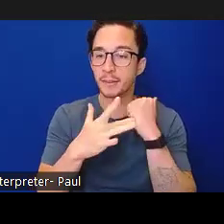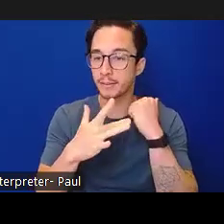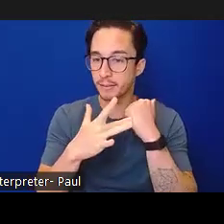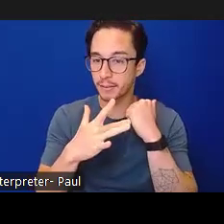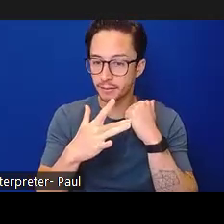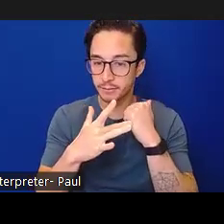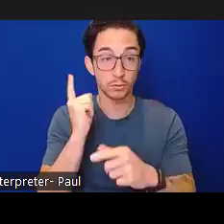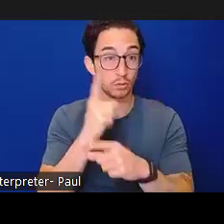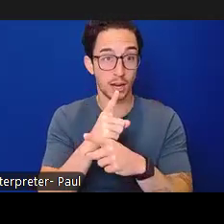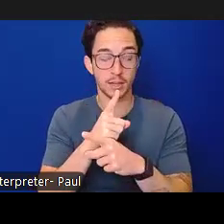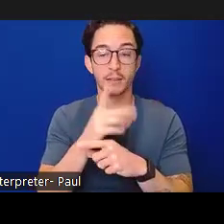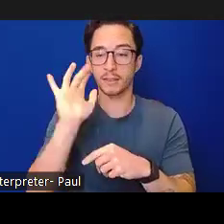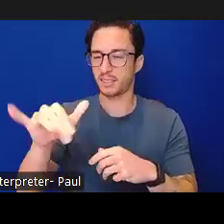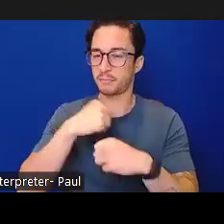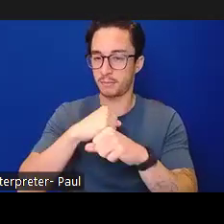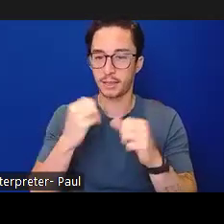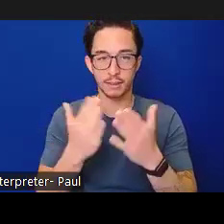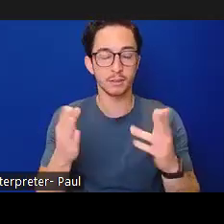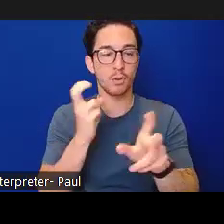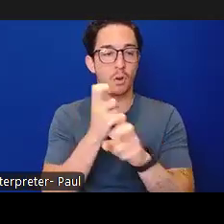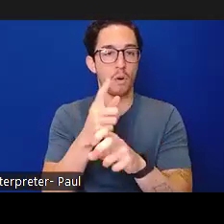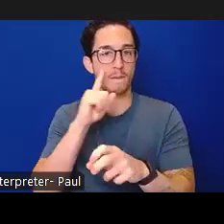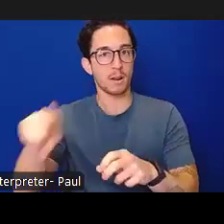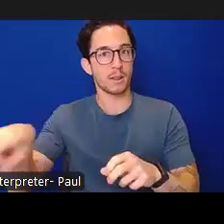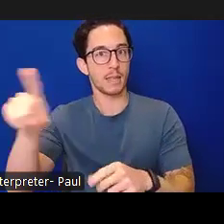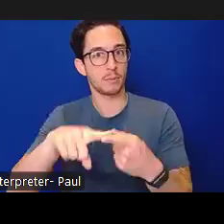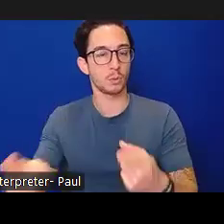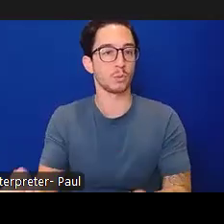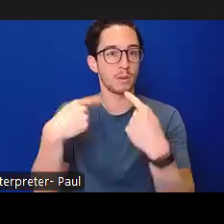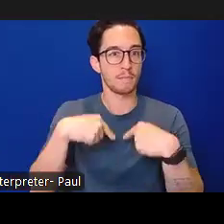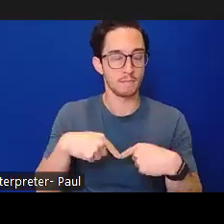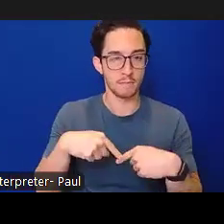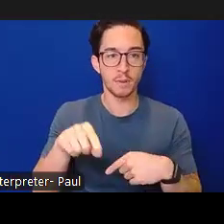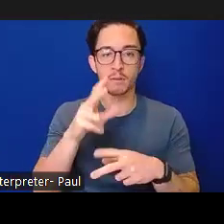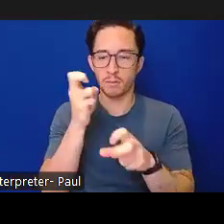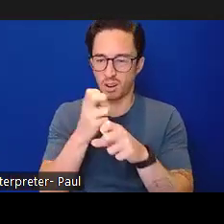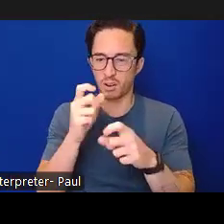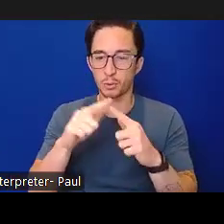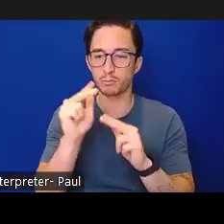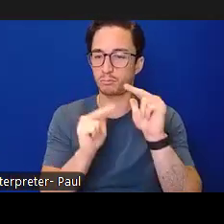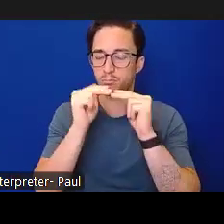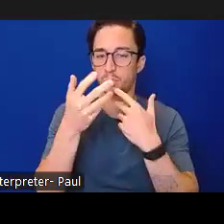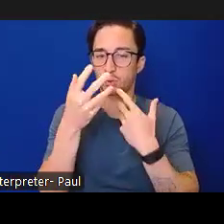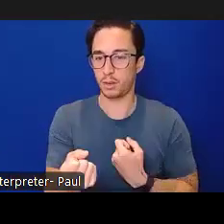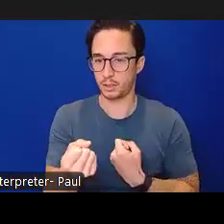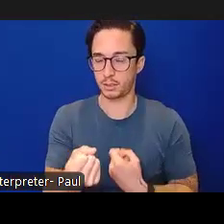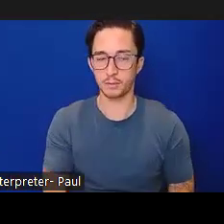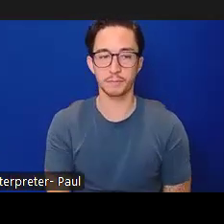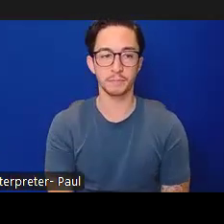right? Making it hard for them to get to you and hard to build that trust.